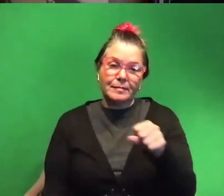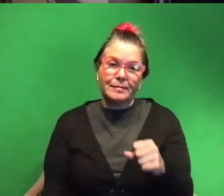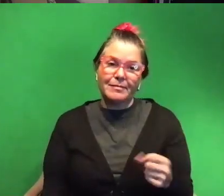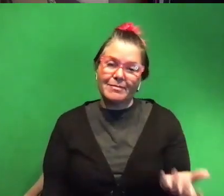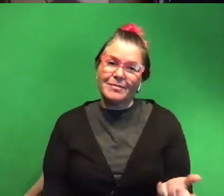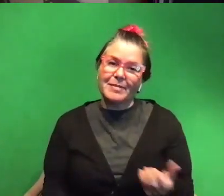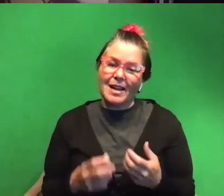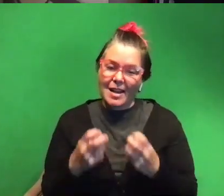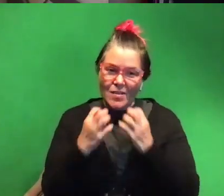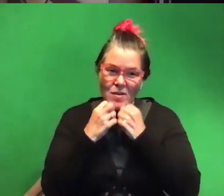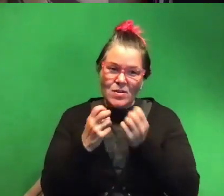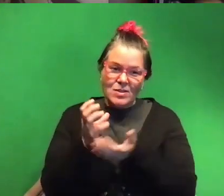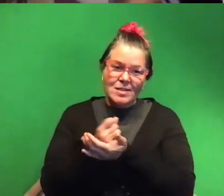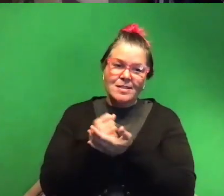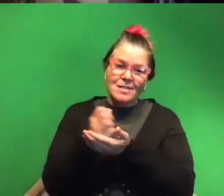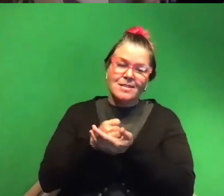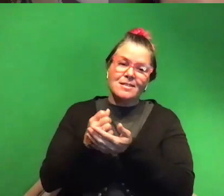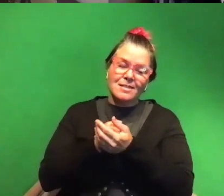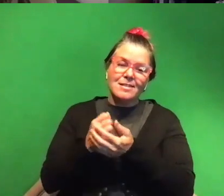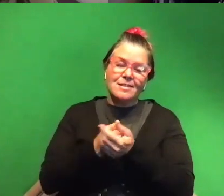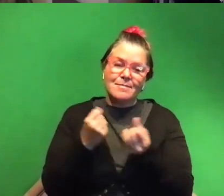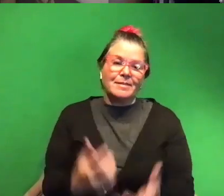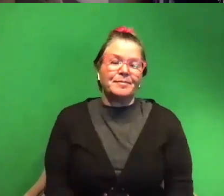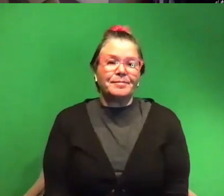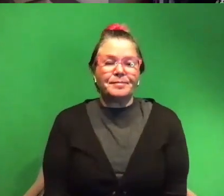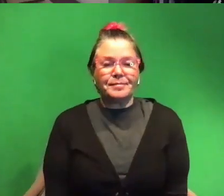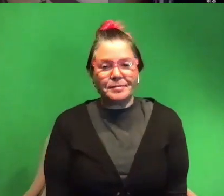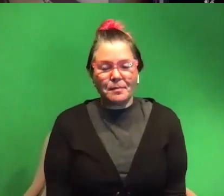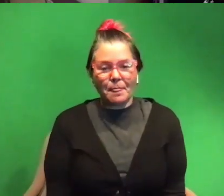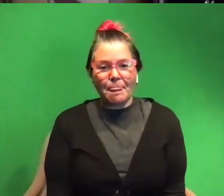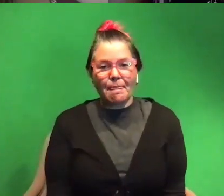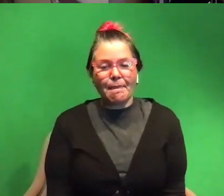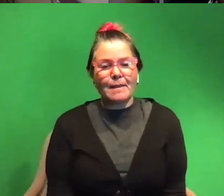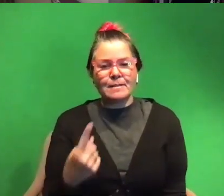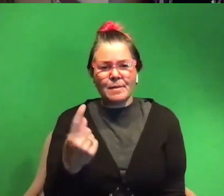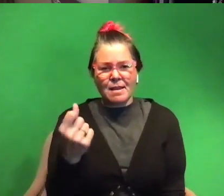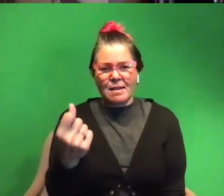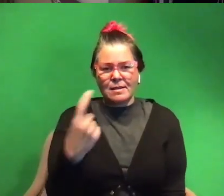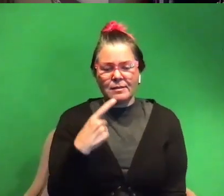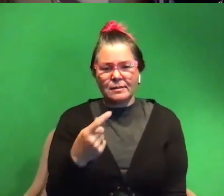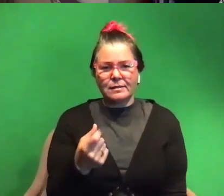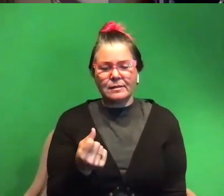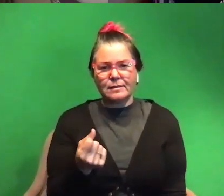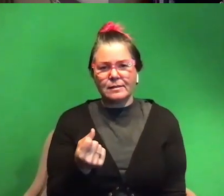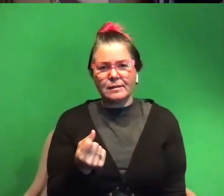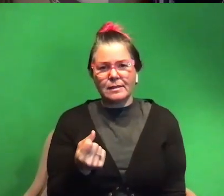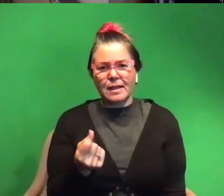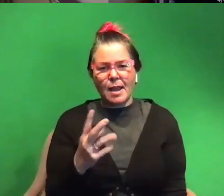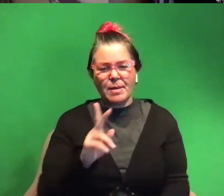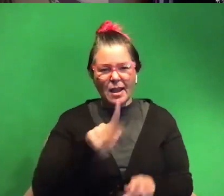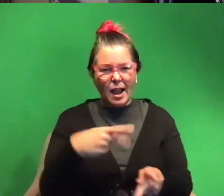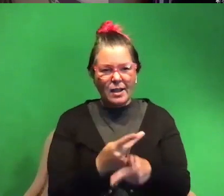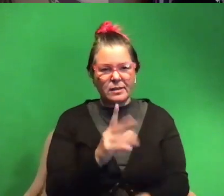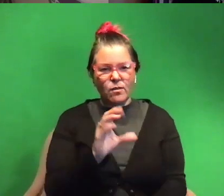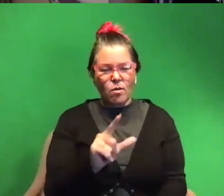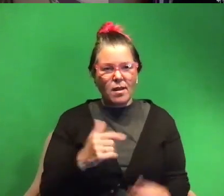a hoarder, I guess. That's okay. And so someone did ask, how many, do you know how many types of corals there